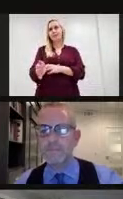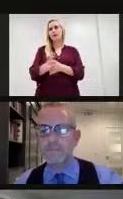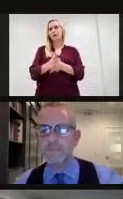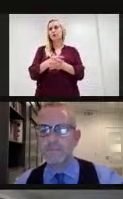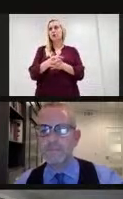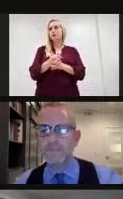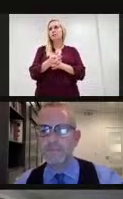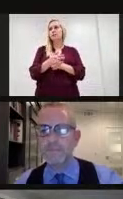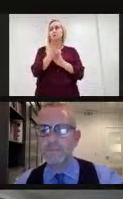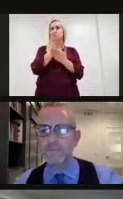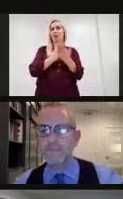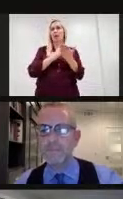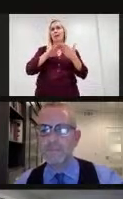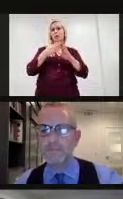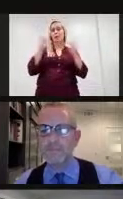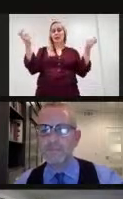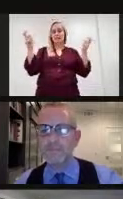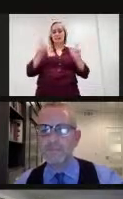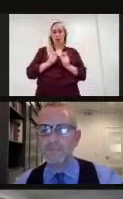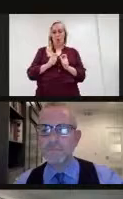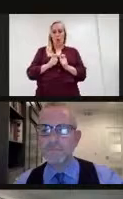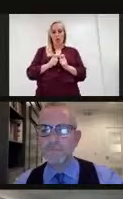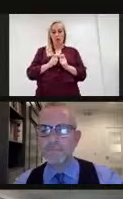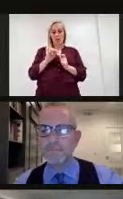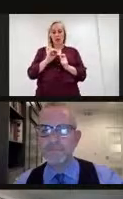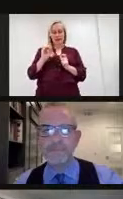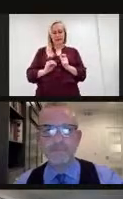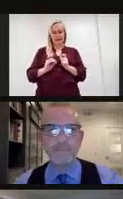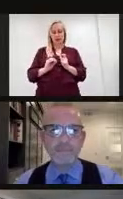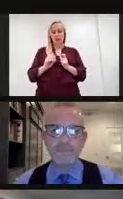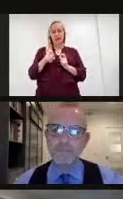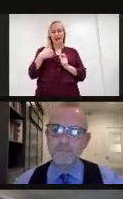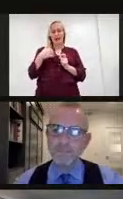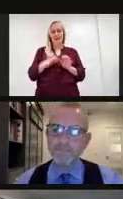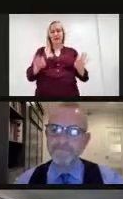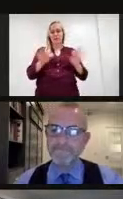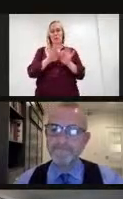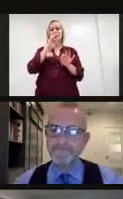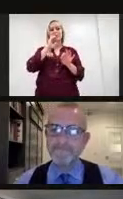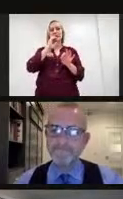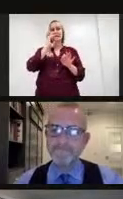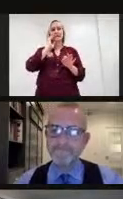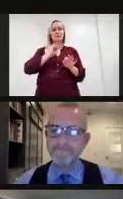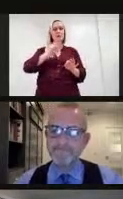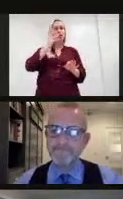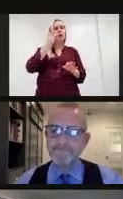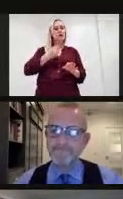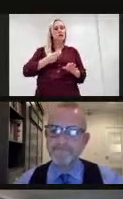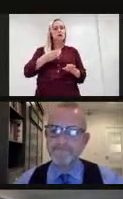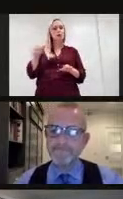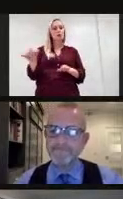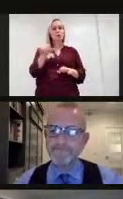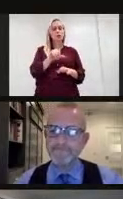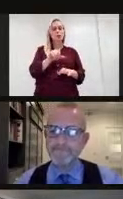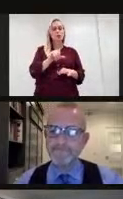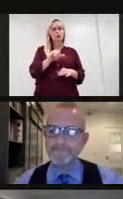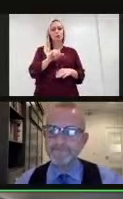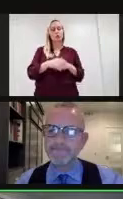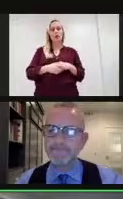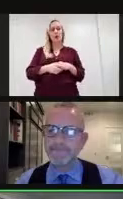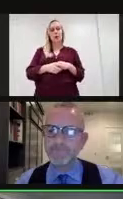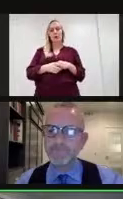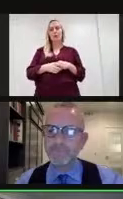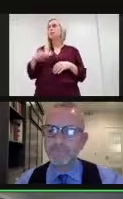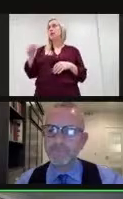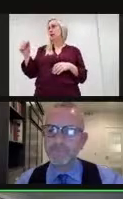are small percentage, but they do have a important experience or some immigrant community language.